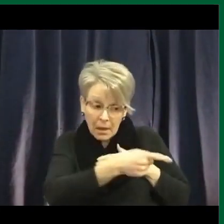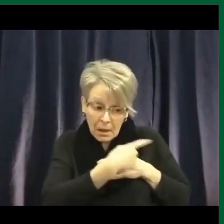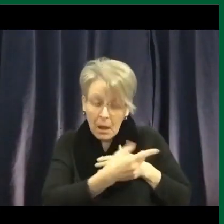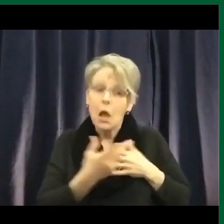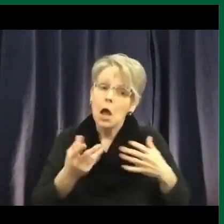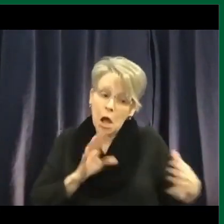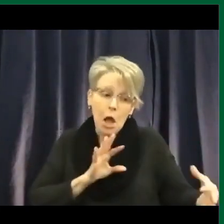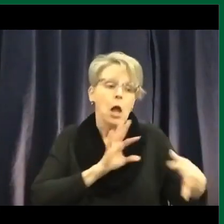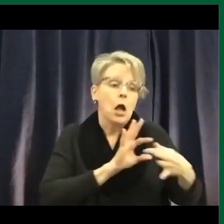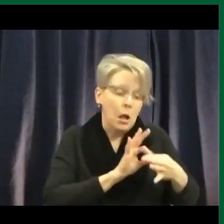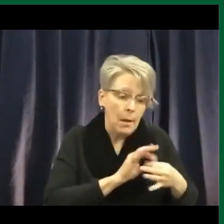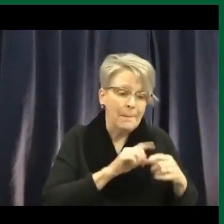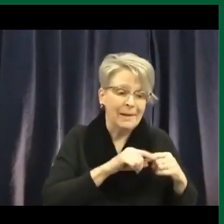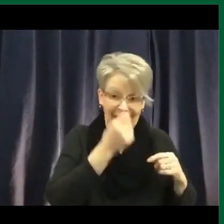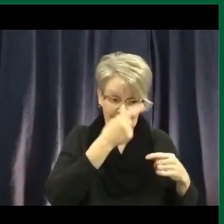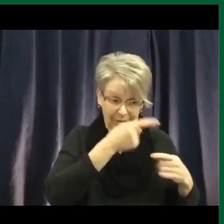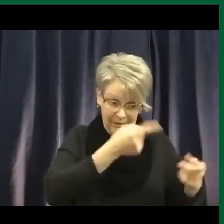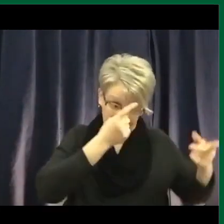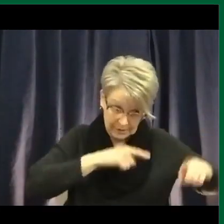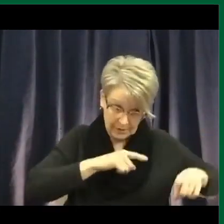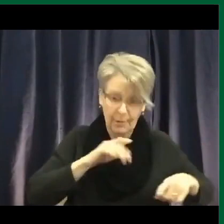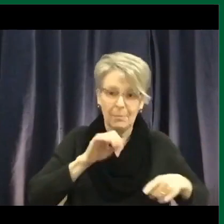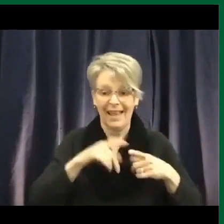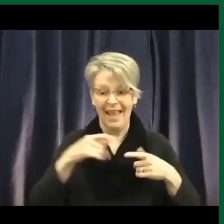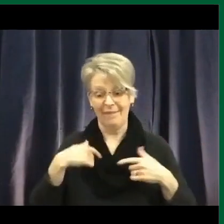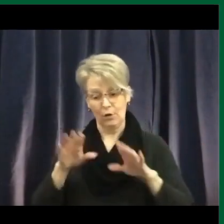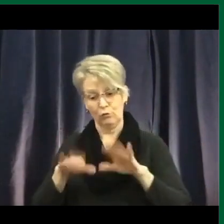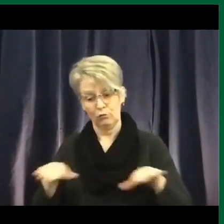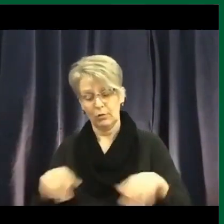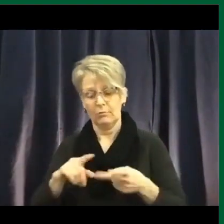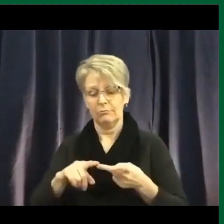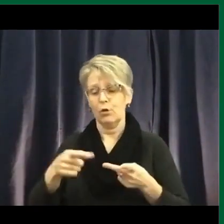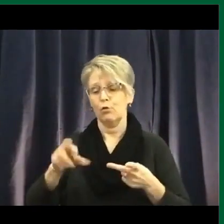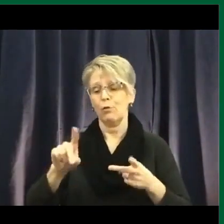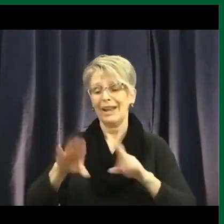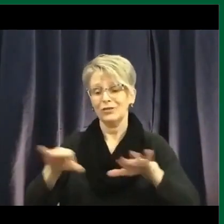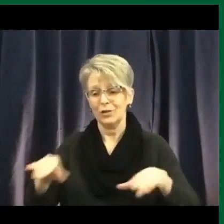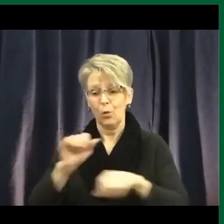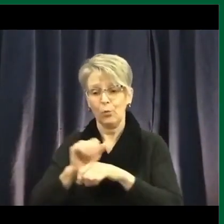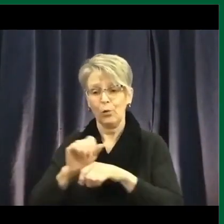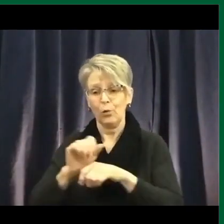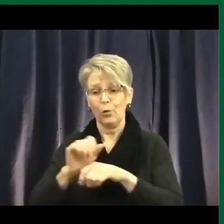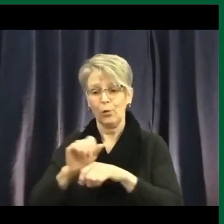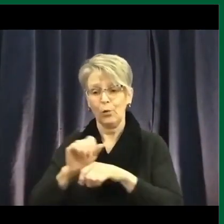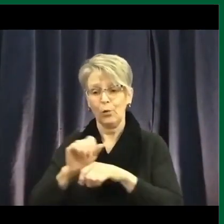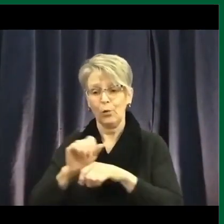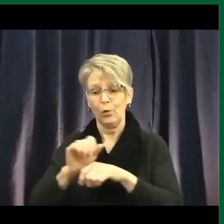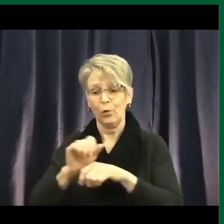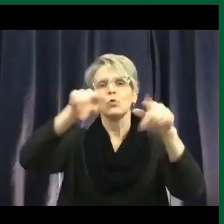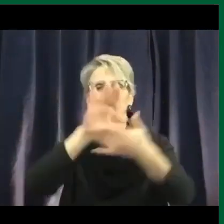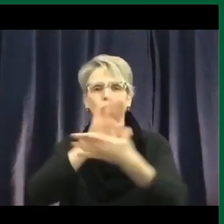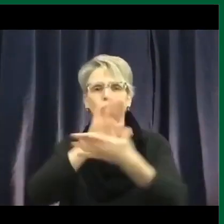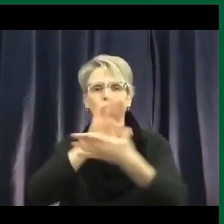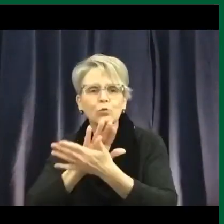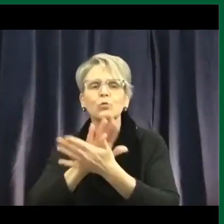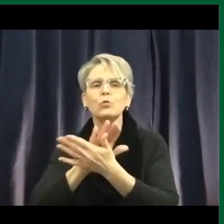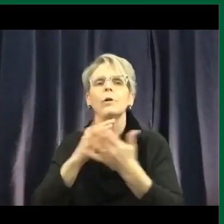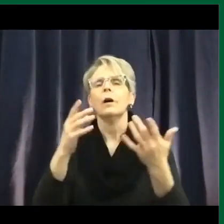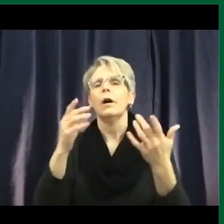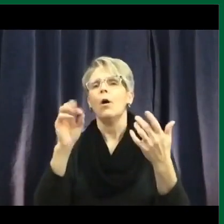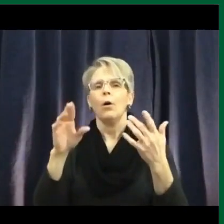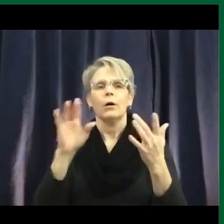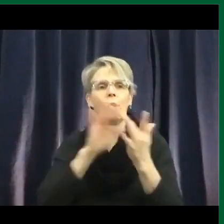Again, I've said that if someone has, children and grandchildren who are working outside the house, who are attending school, have